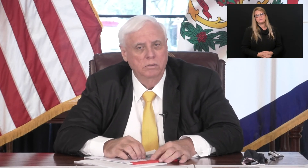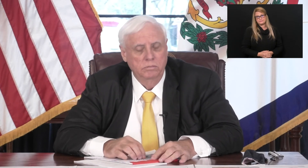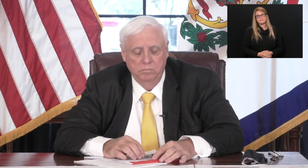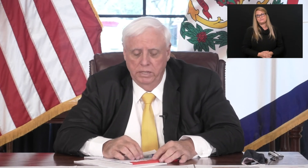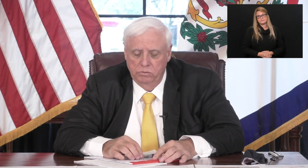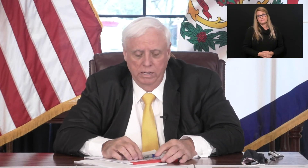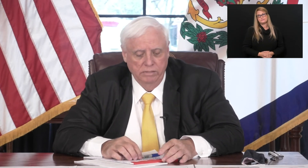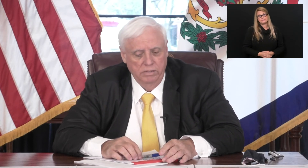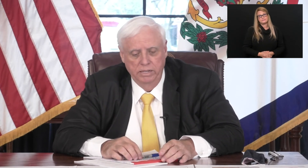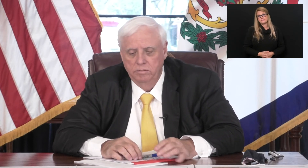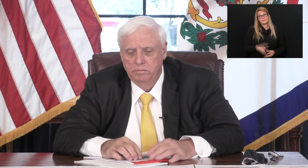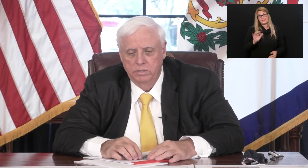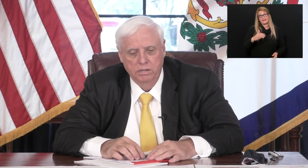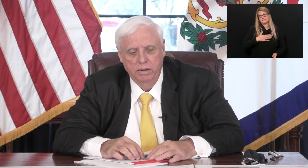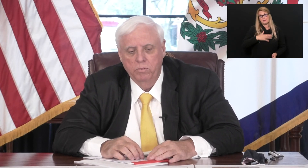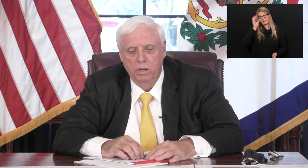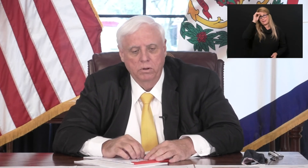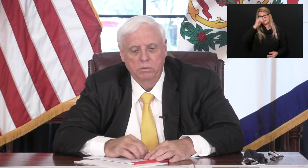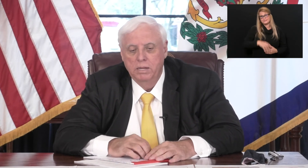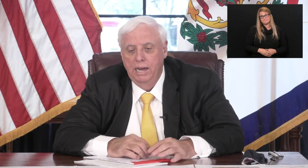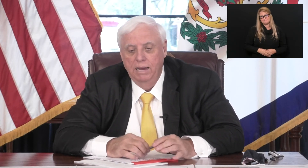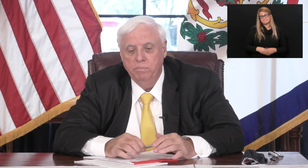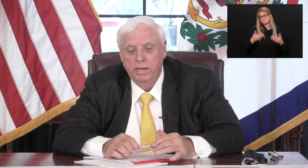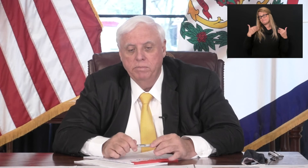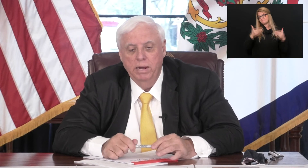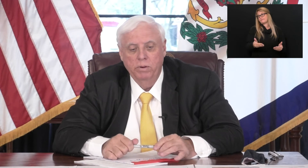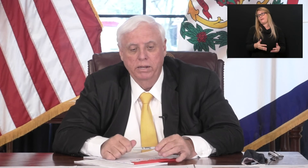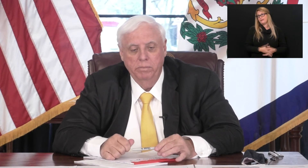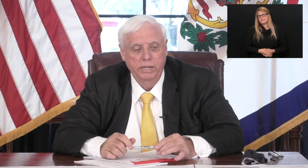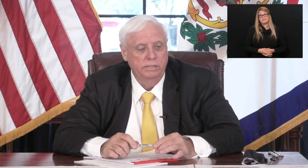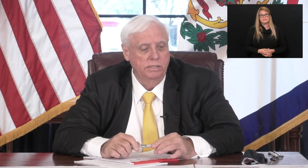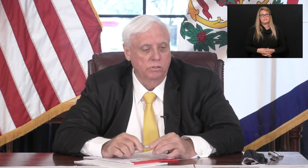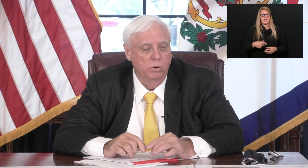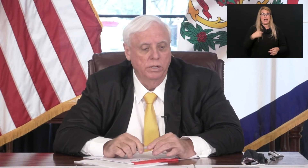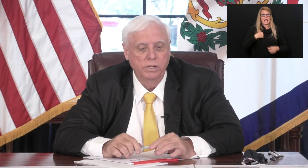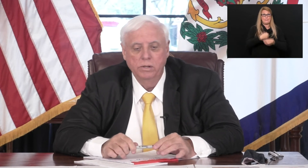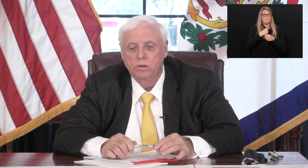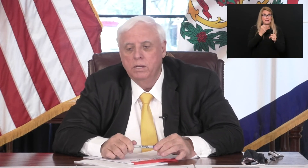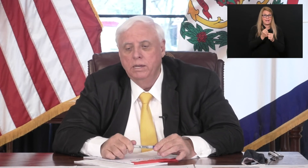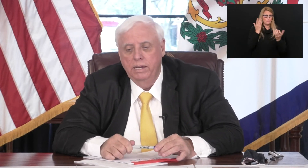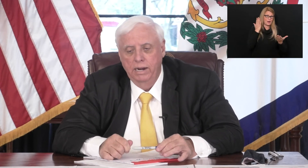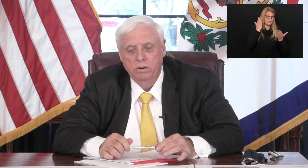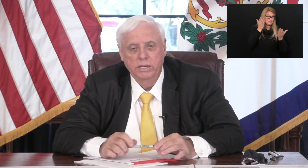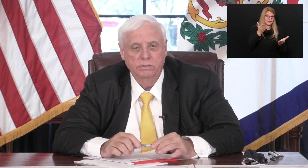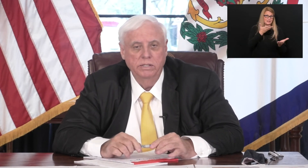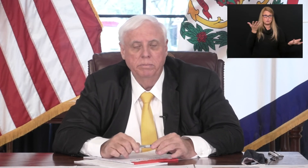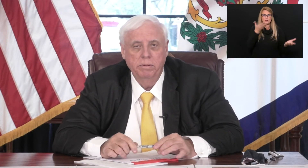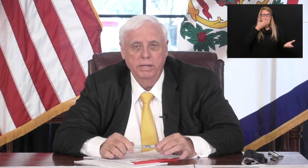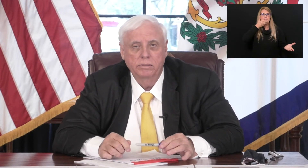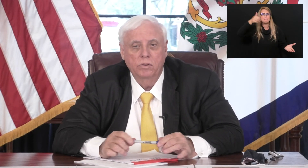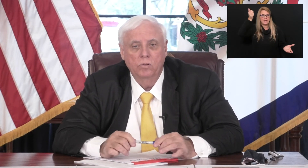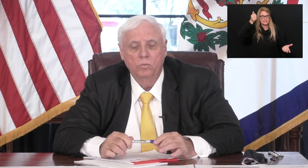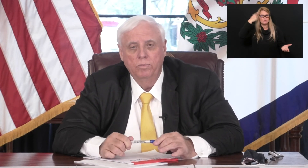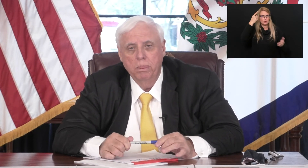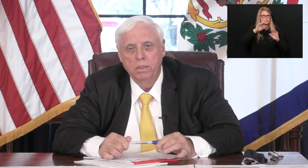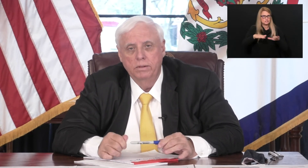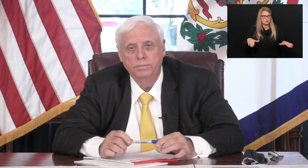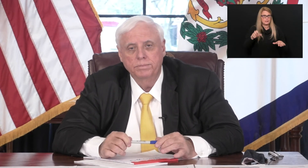them. That's what I say. Just let them rah-rah them. I've made my recommendation as to what to do, and our kids need to be back in